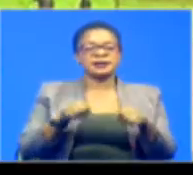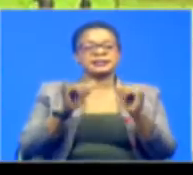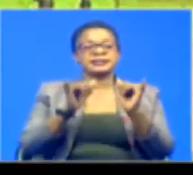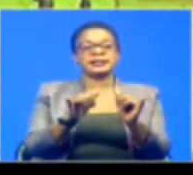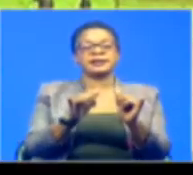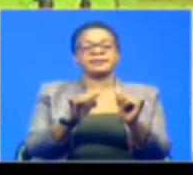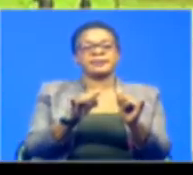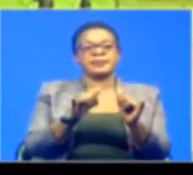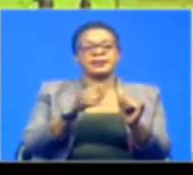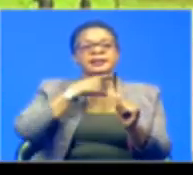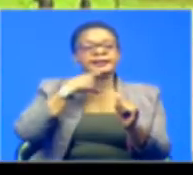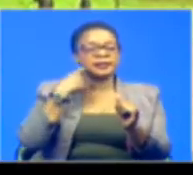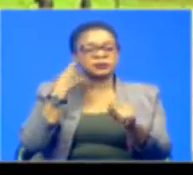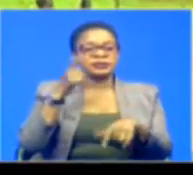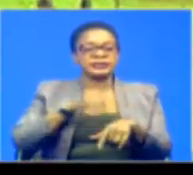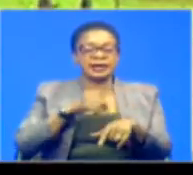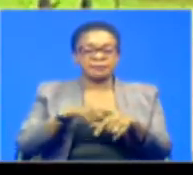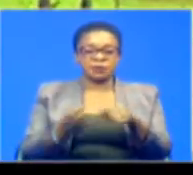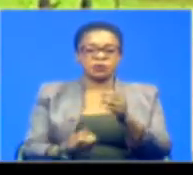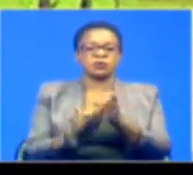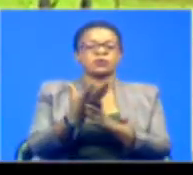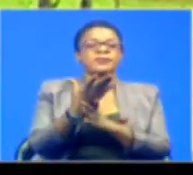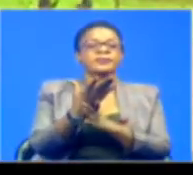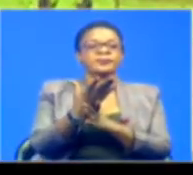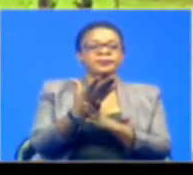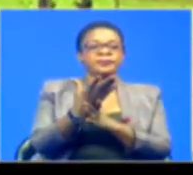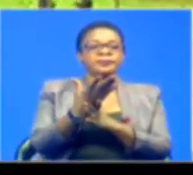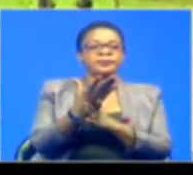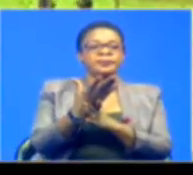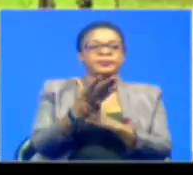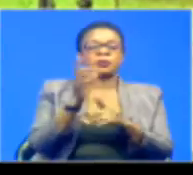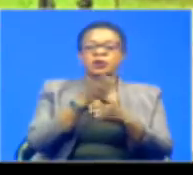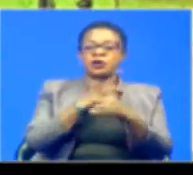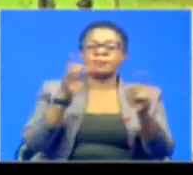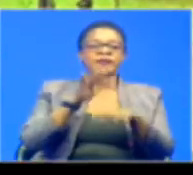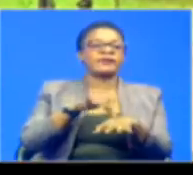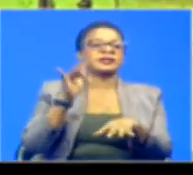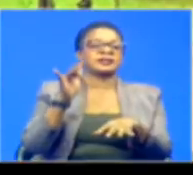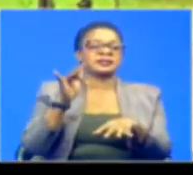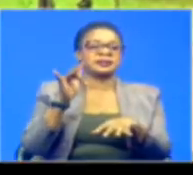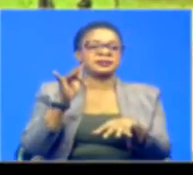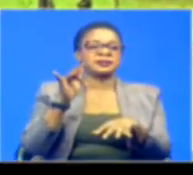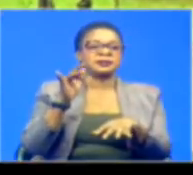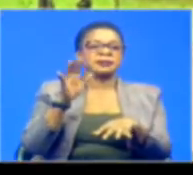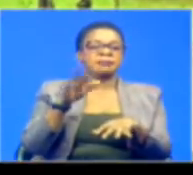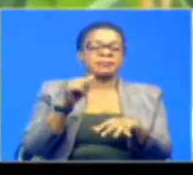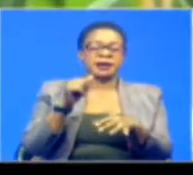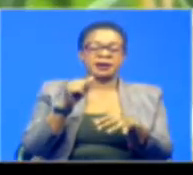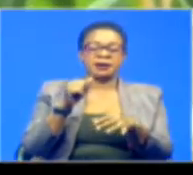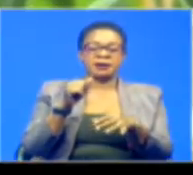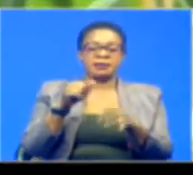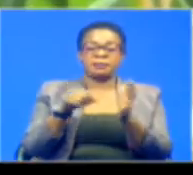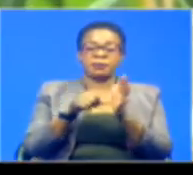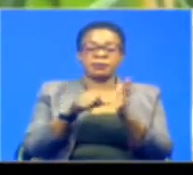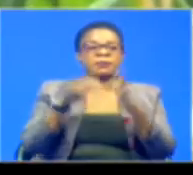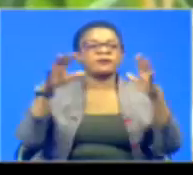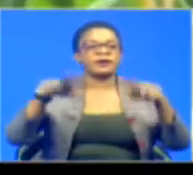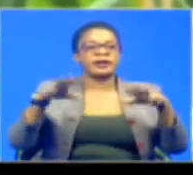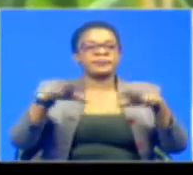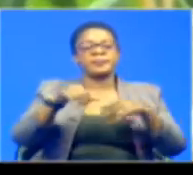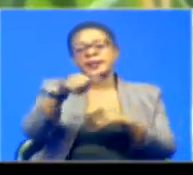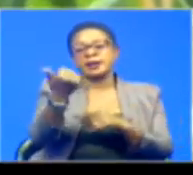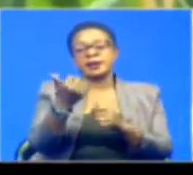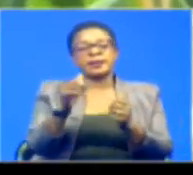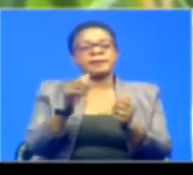drought, that once they have germinated, they will not be affected by insufficient rains. Another maize